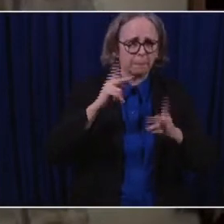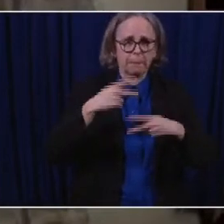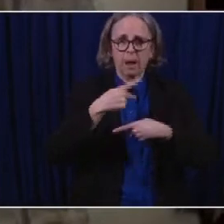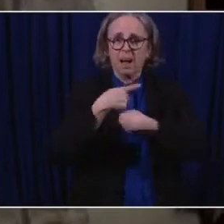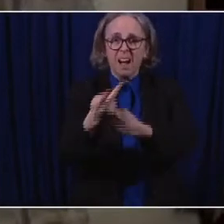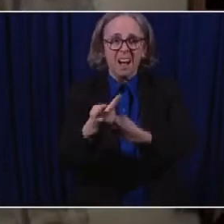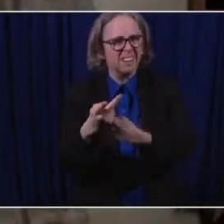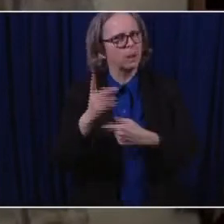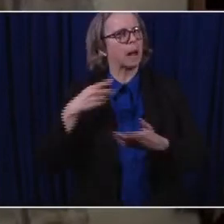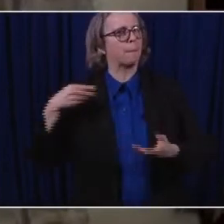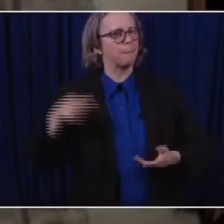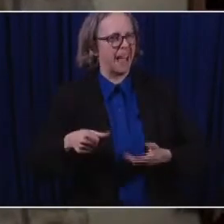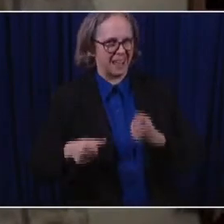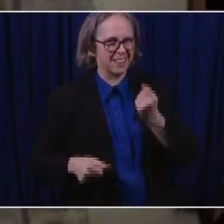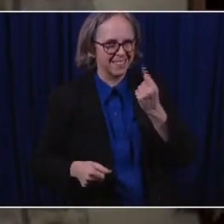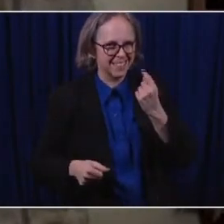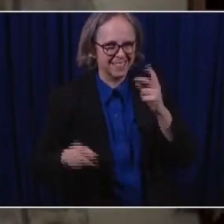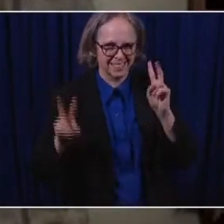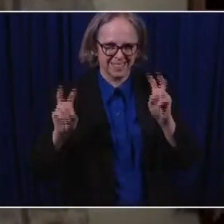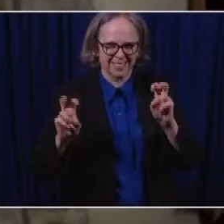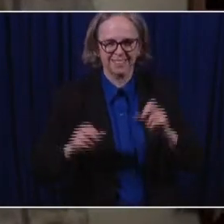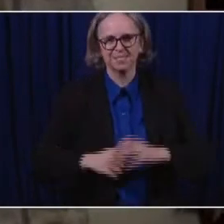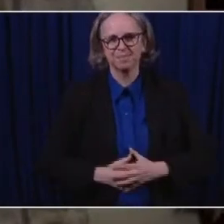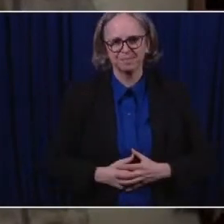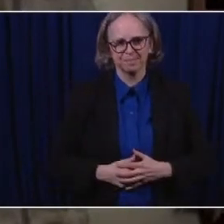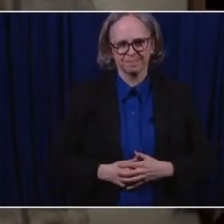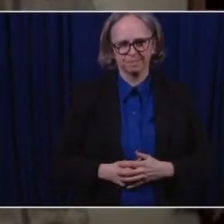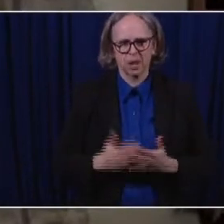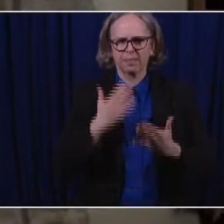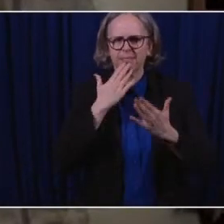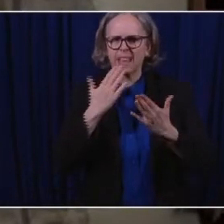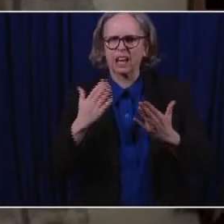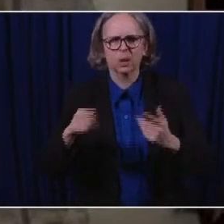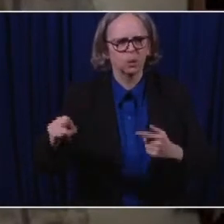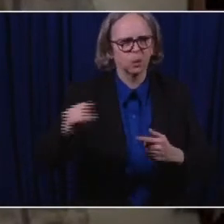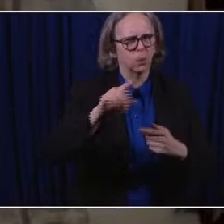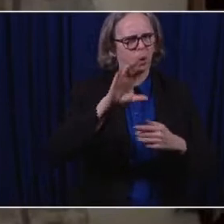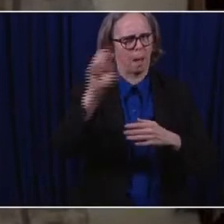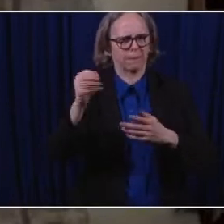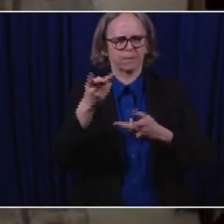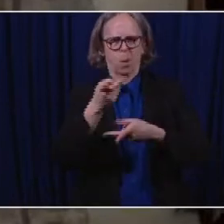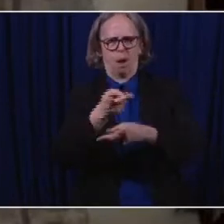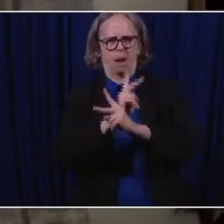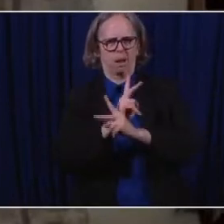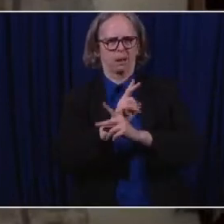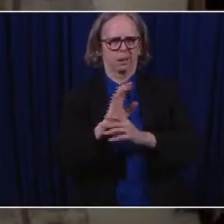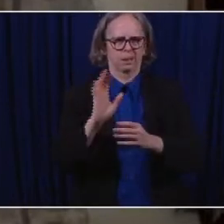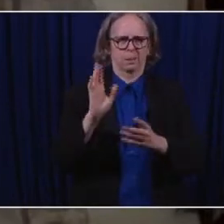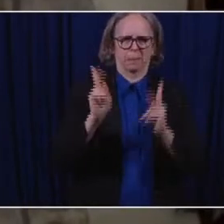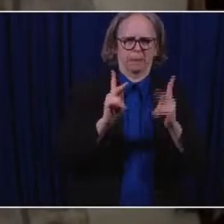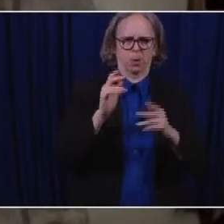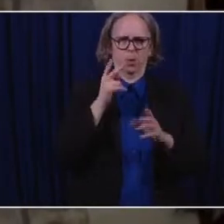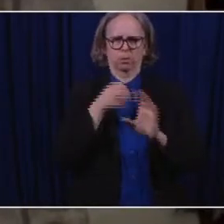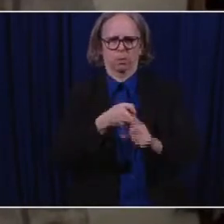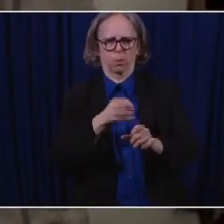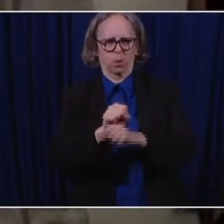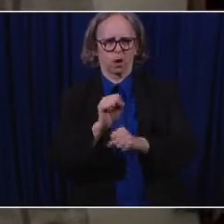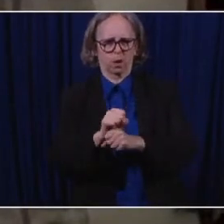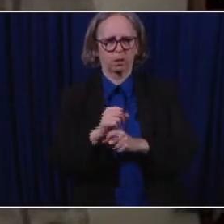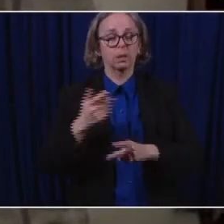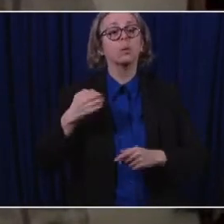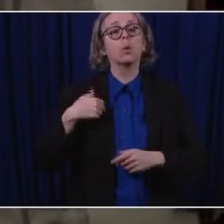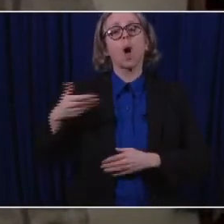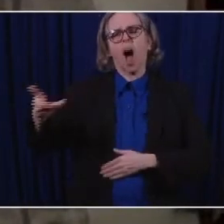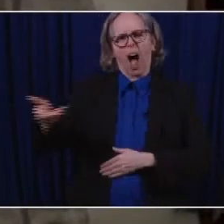is not a cost to the state of Ohio. In some cases, there are people who we are employing. And then, of course, that is a cost to the state, and